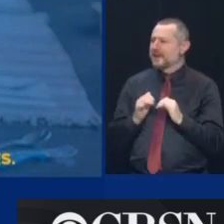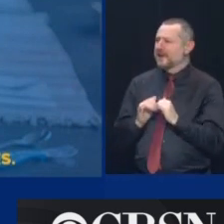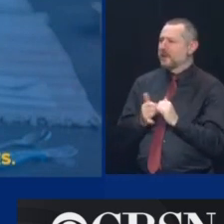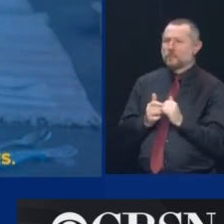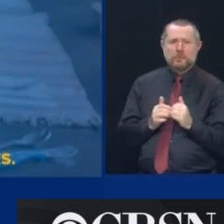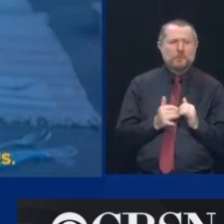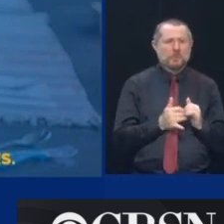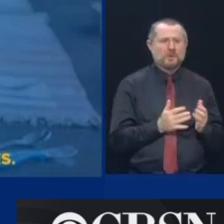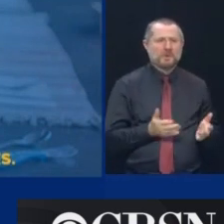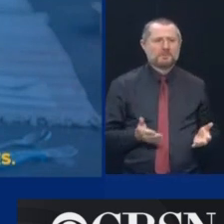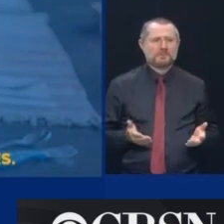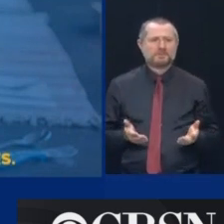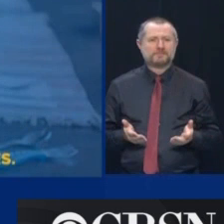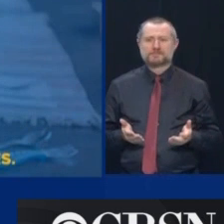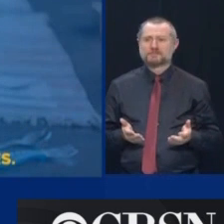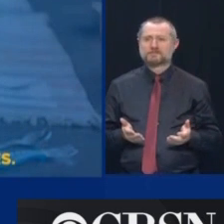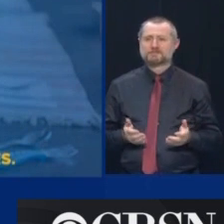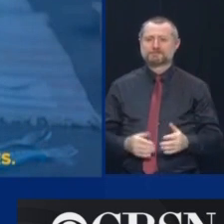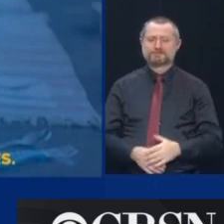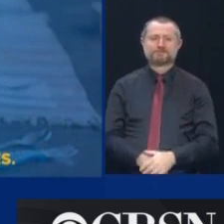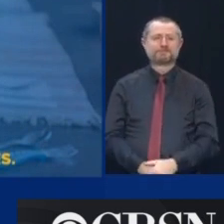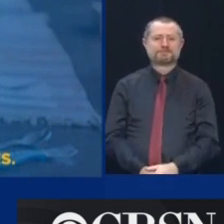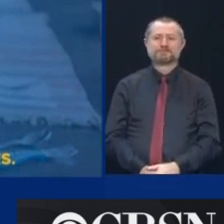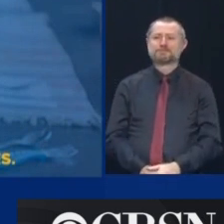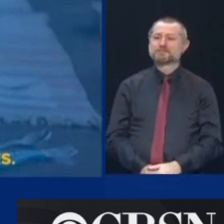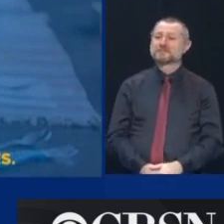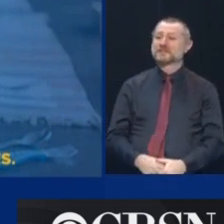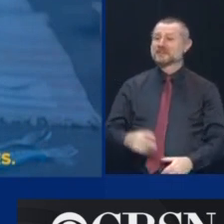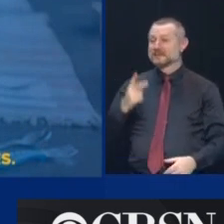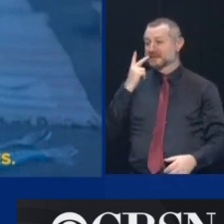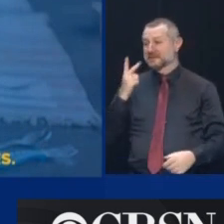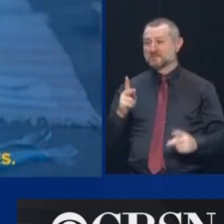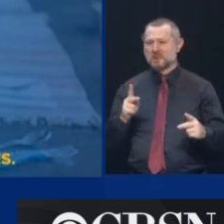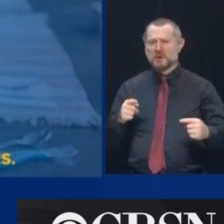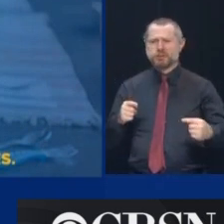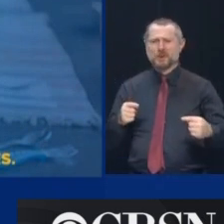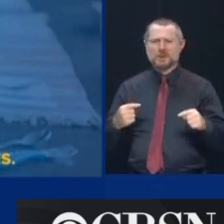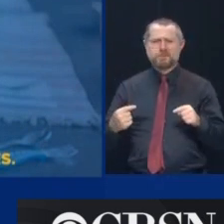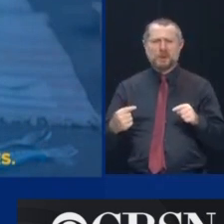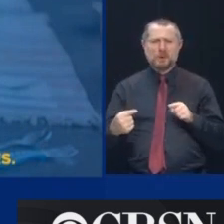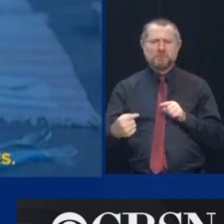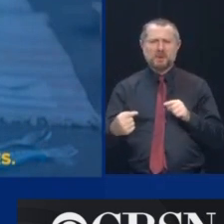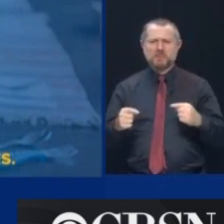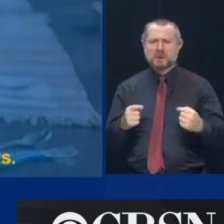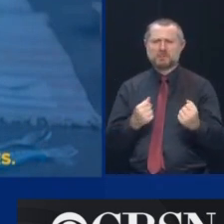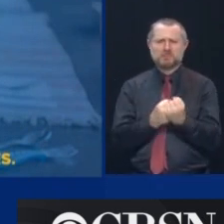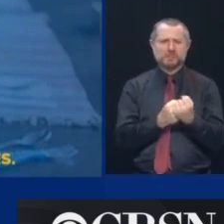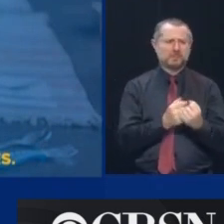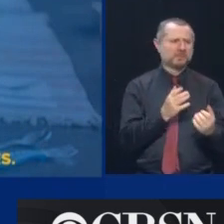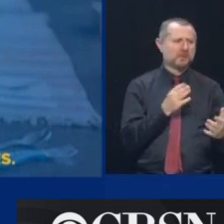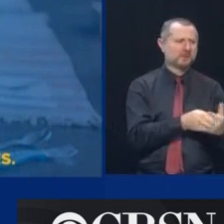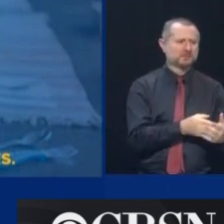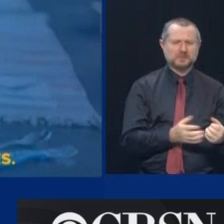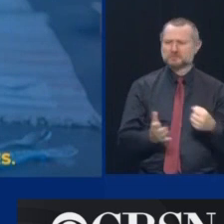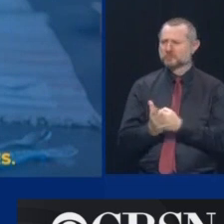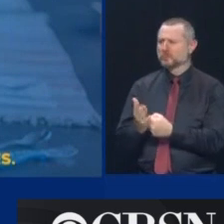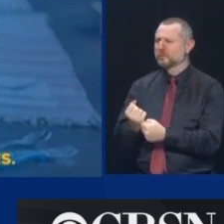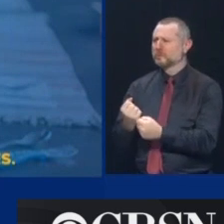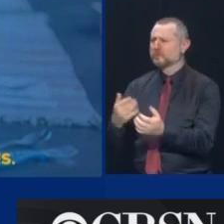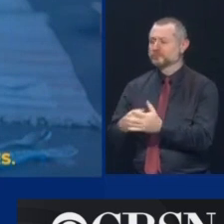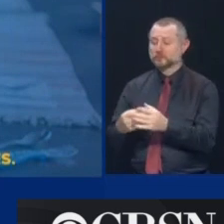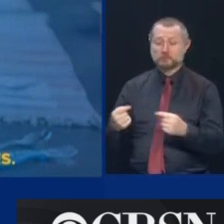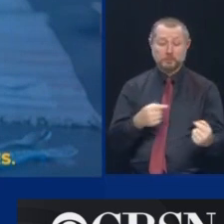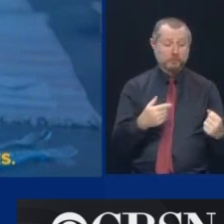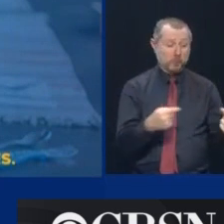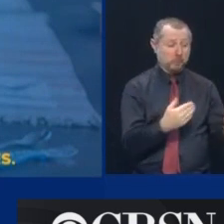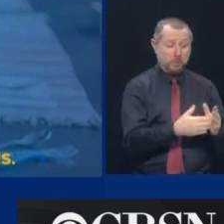issue. You hear the opposition, pro and con, on these